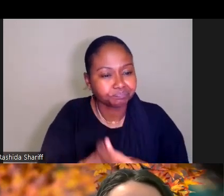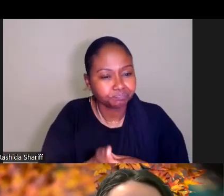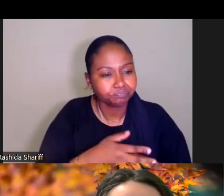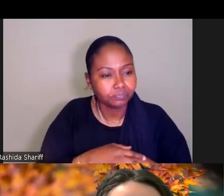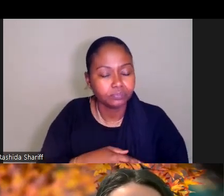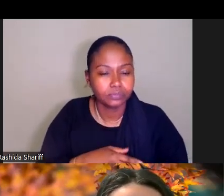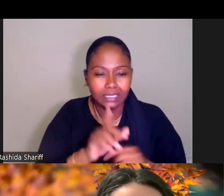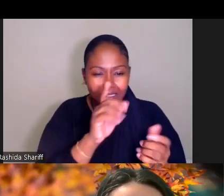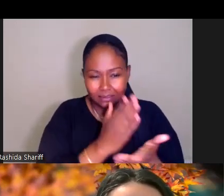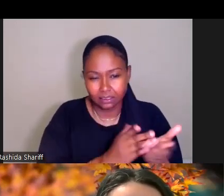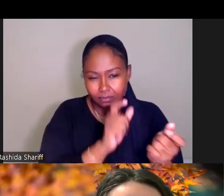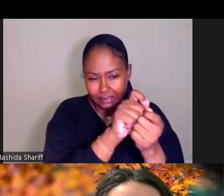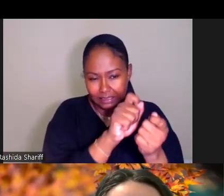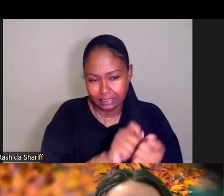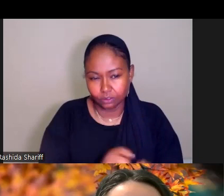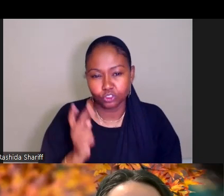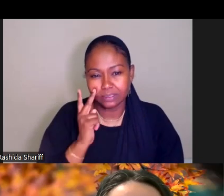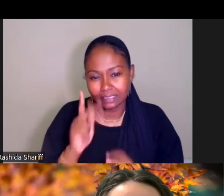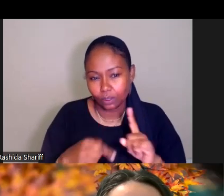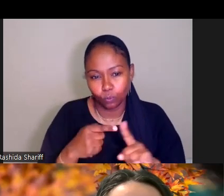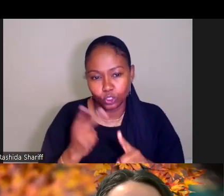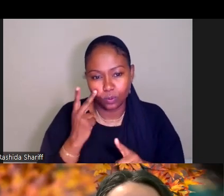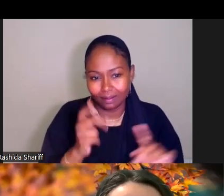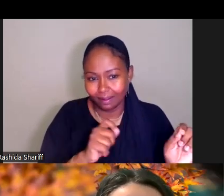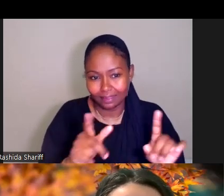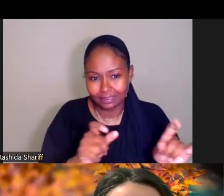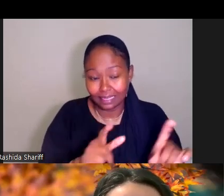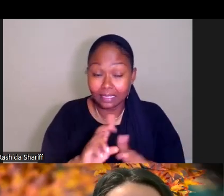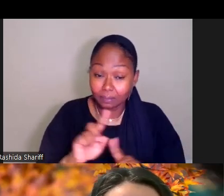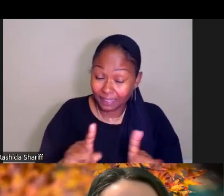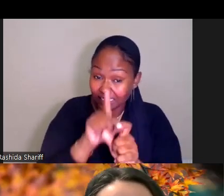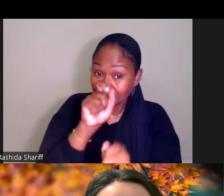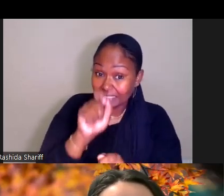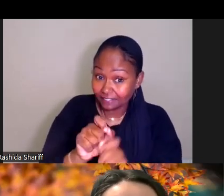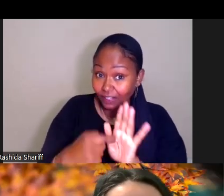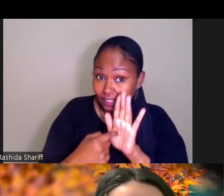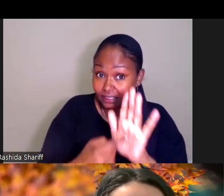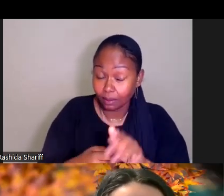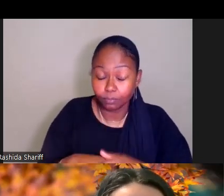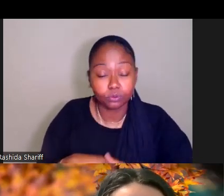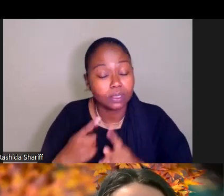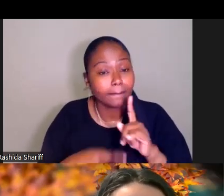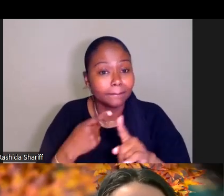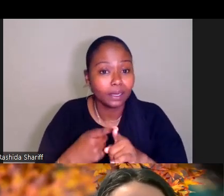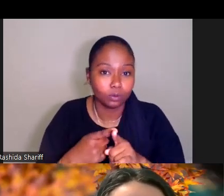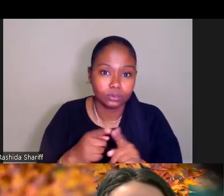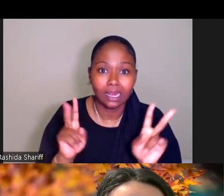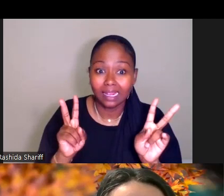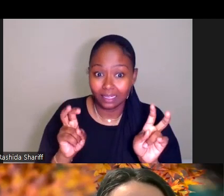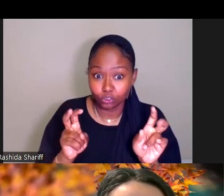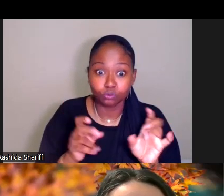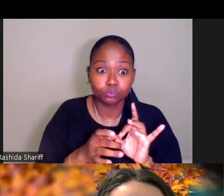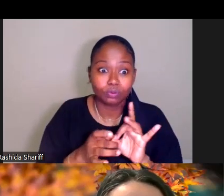be available when you look at the slides, but some specific examples about issues related to the